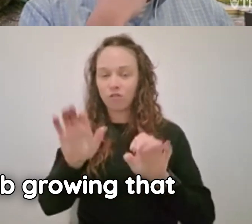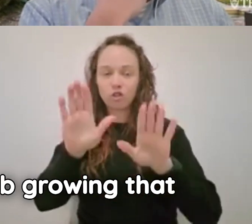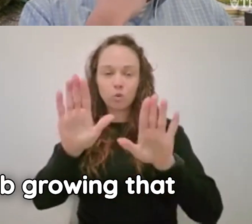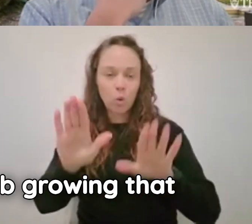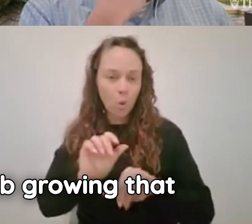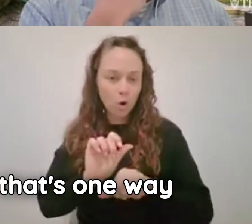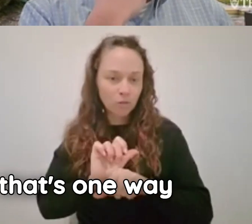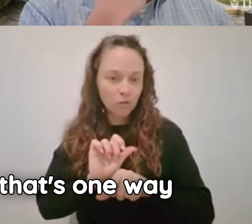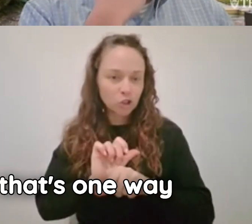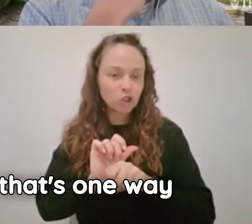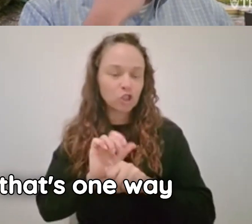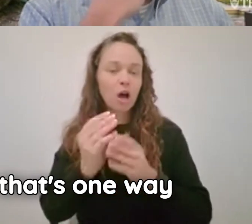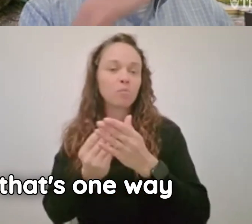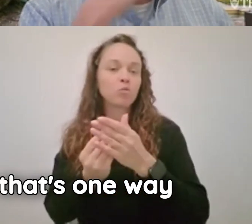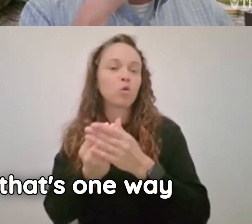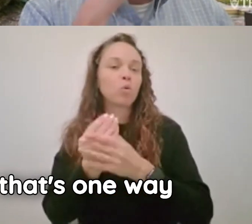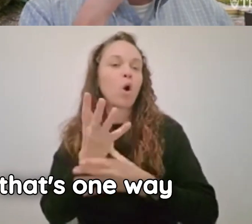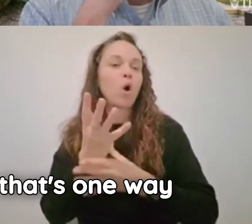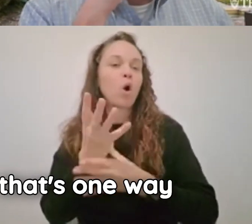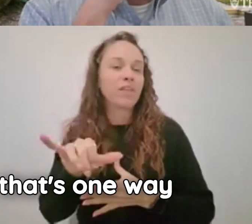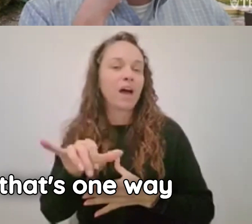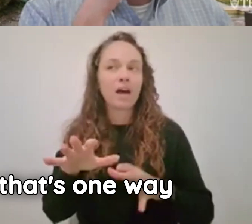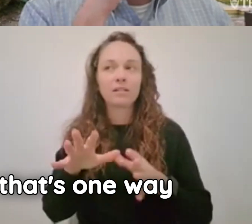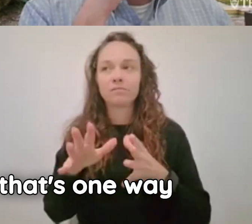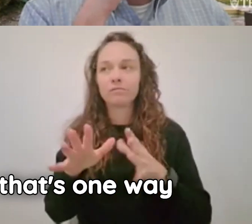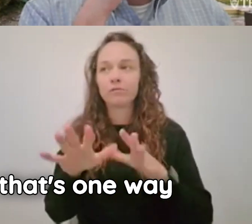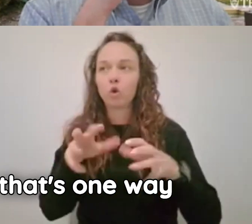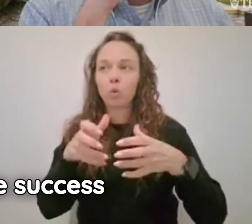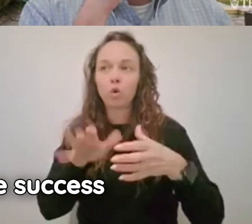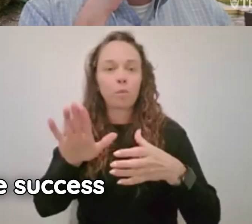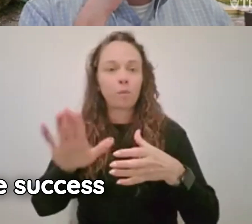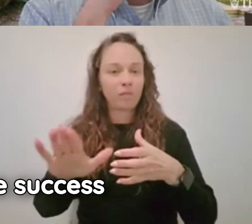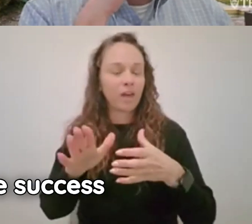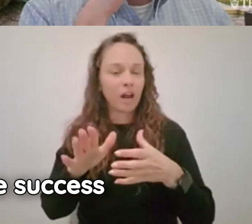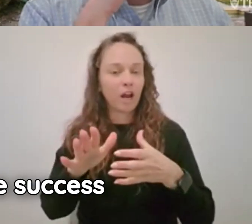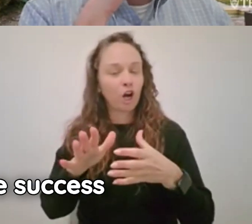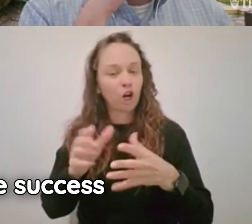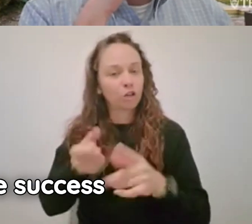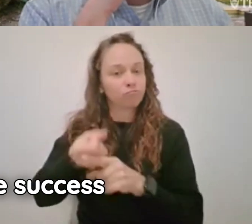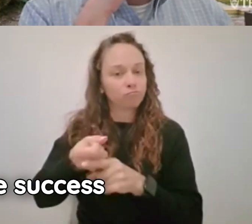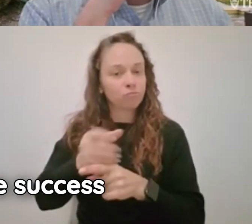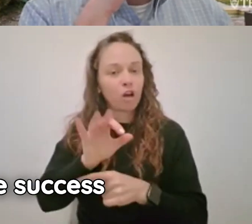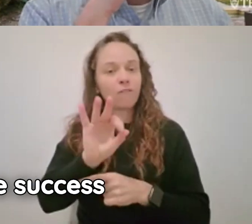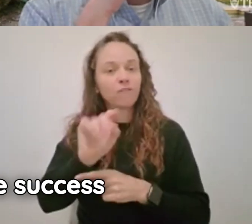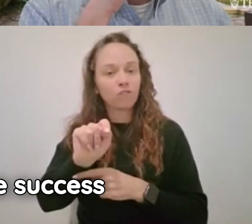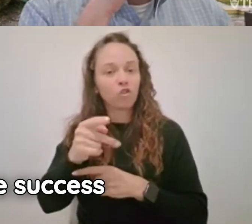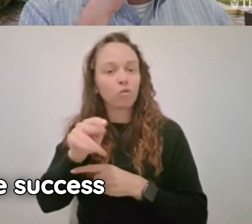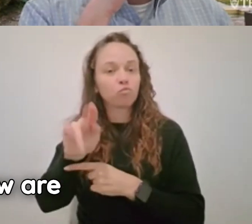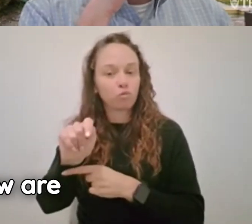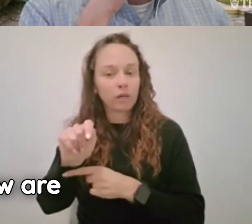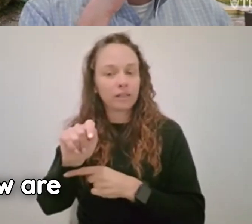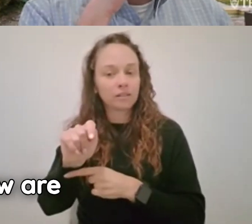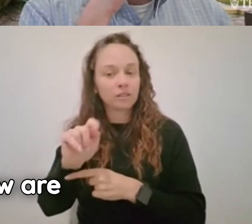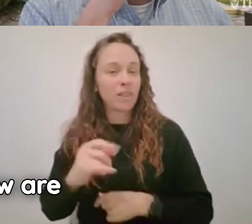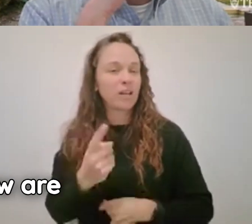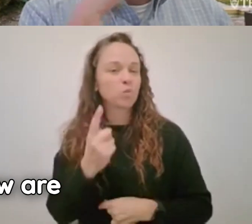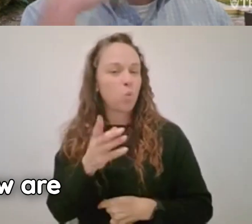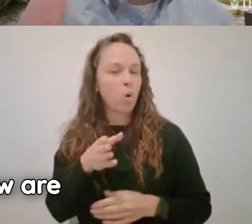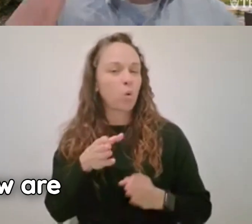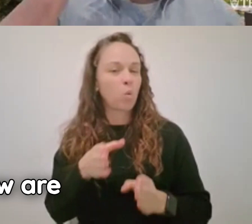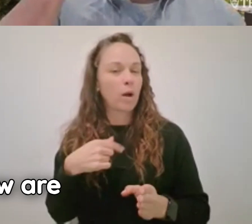growing that group's footprint. I think that's one way that we want to see success measured